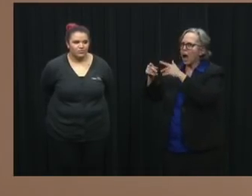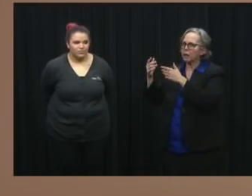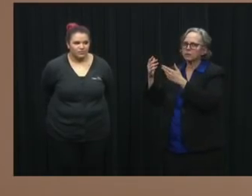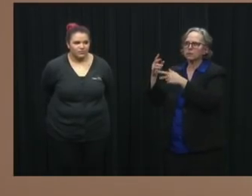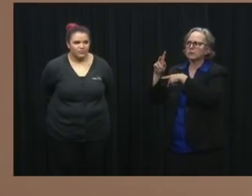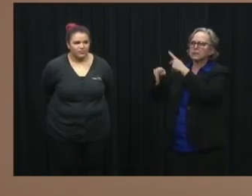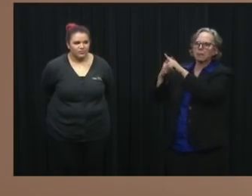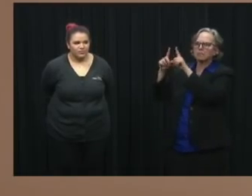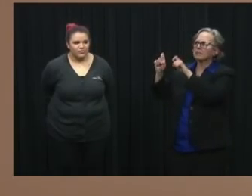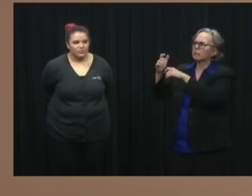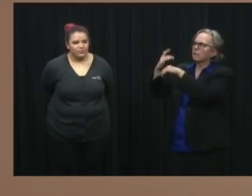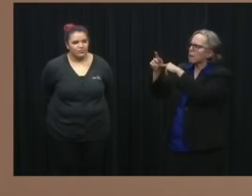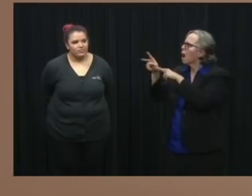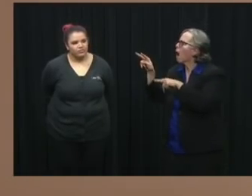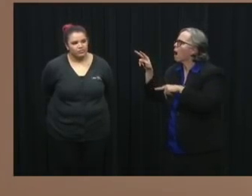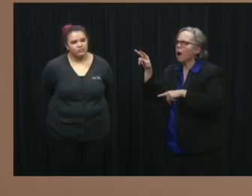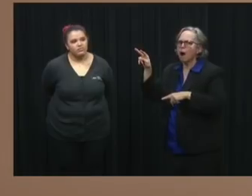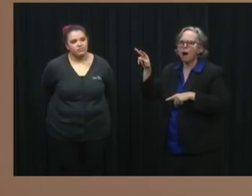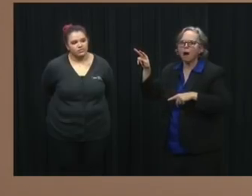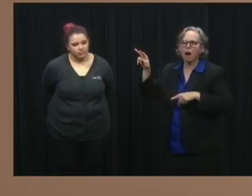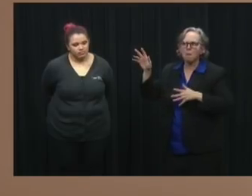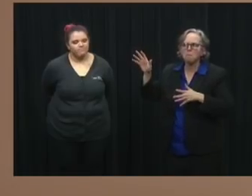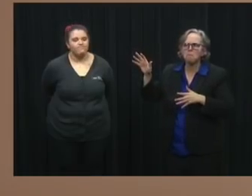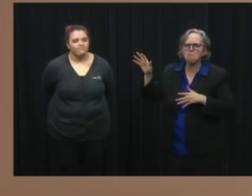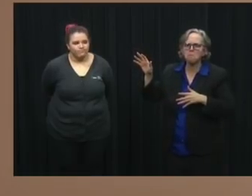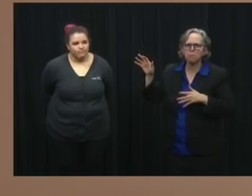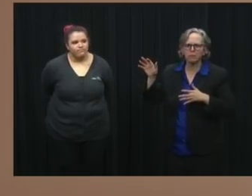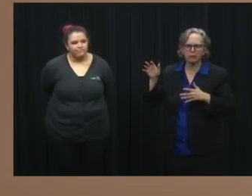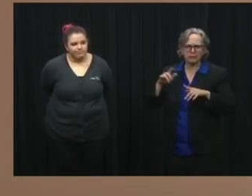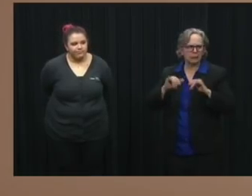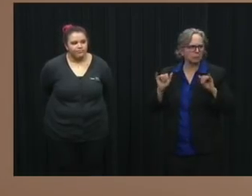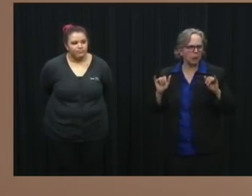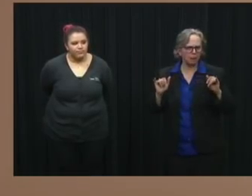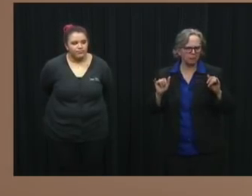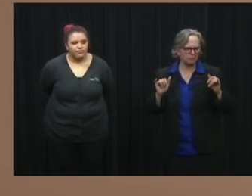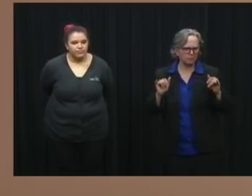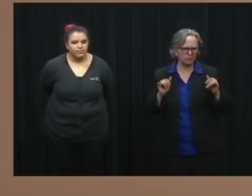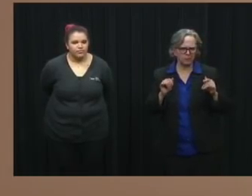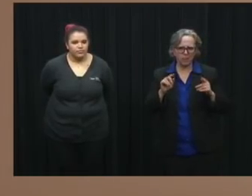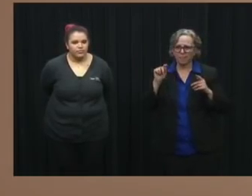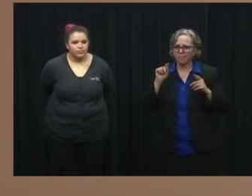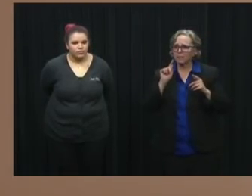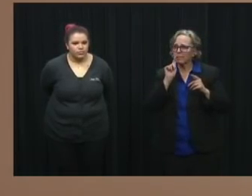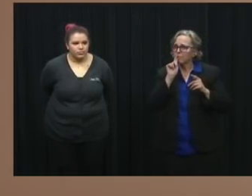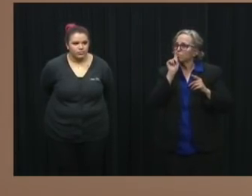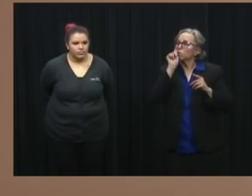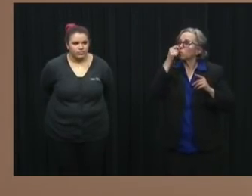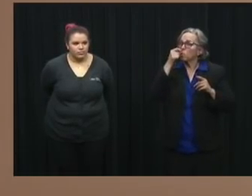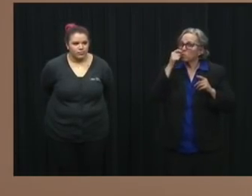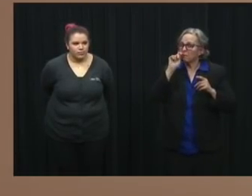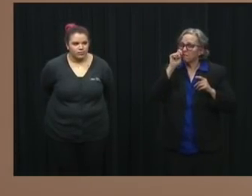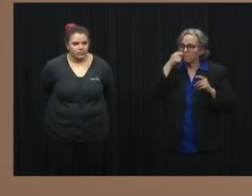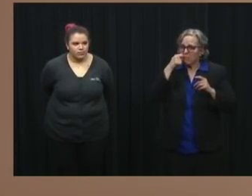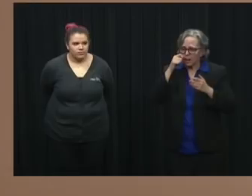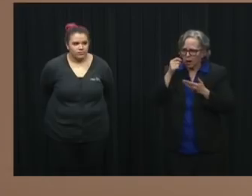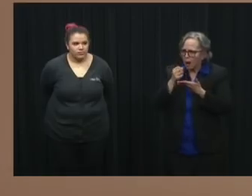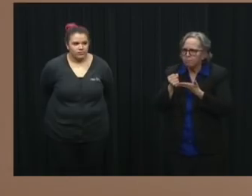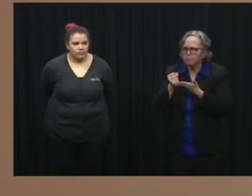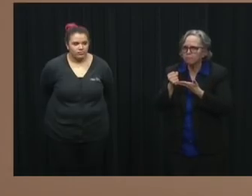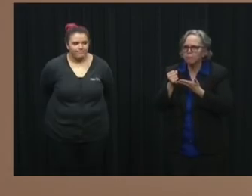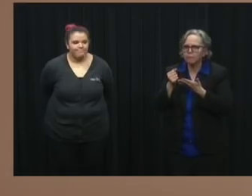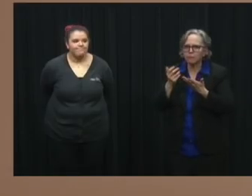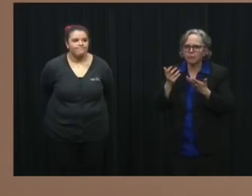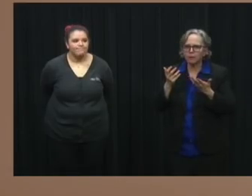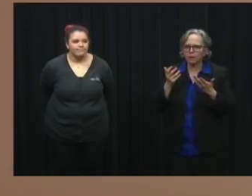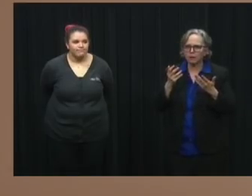into being in the country. But there are also shortages of swabs, shortages of test kits. And